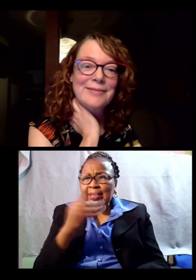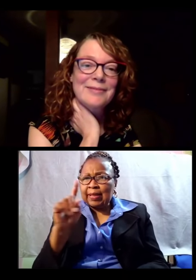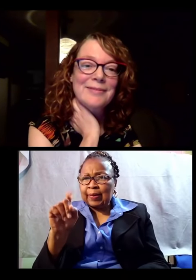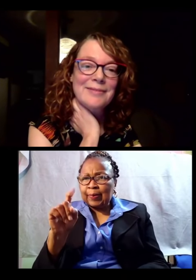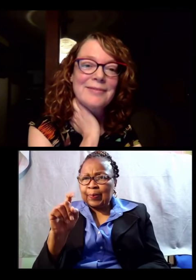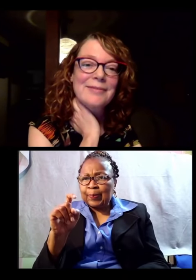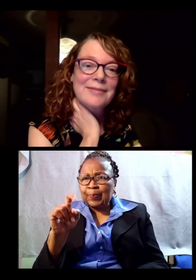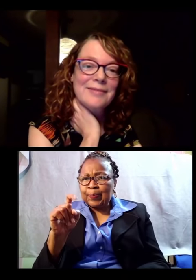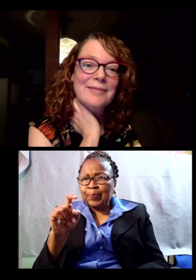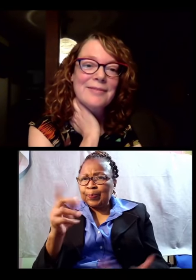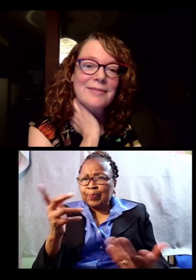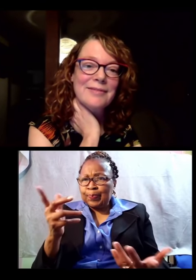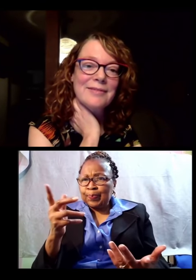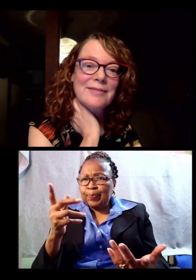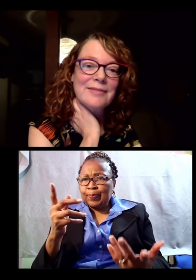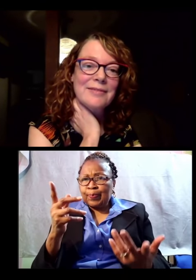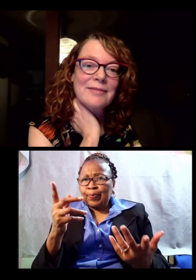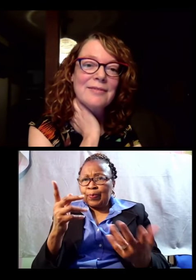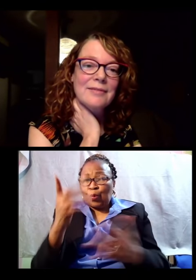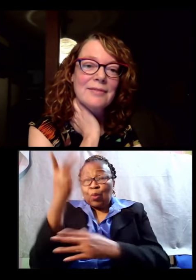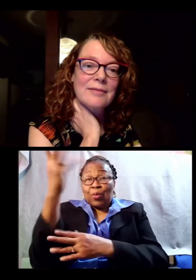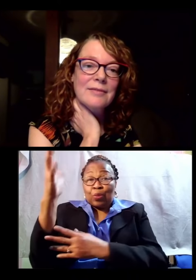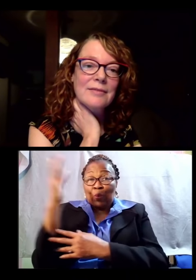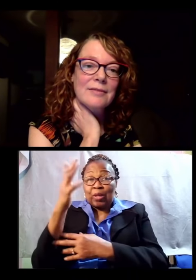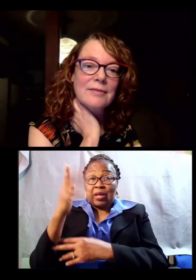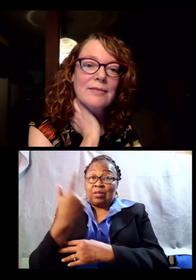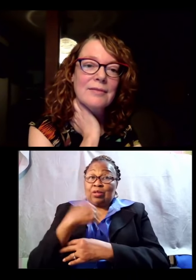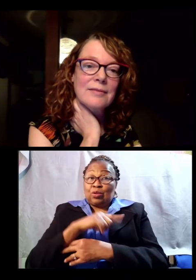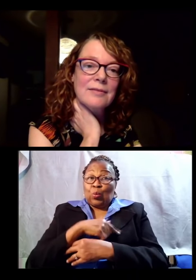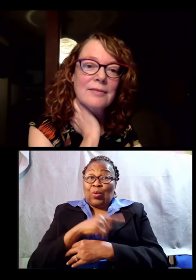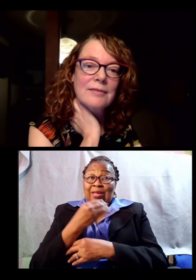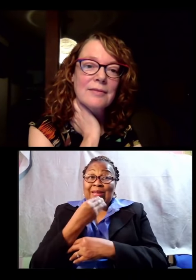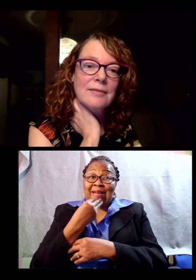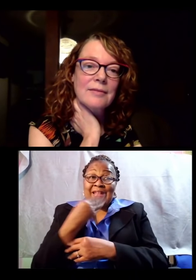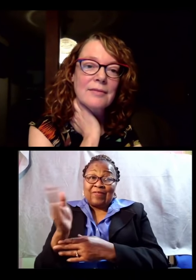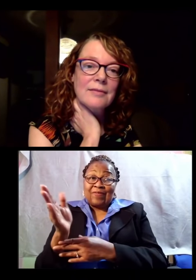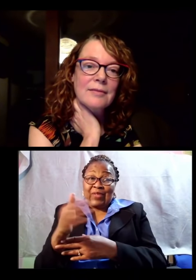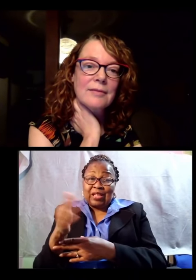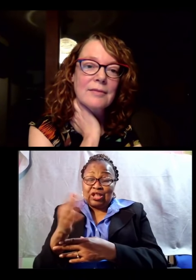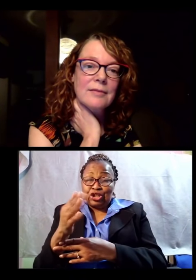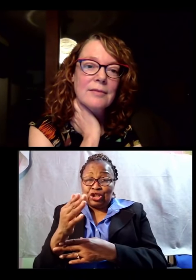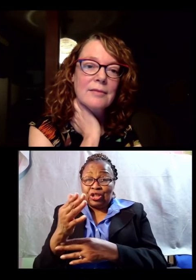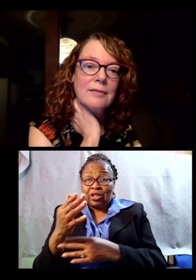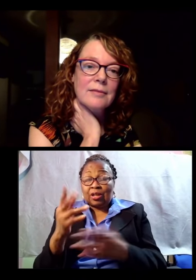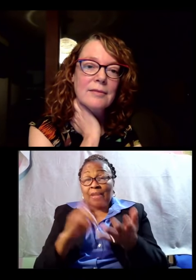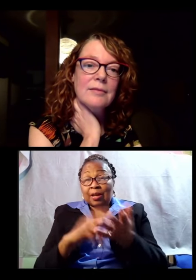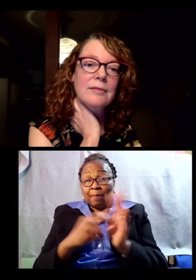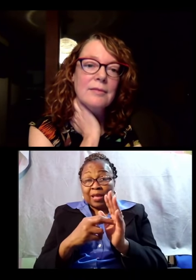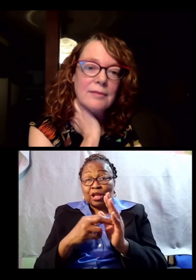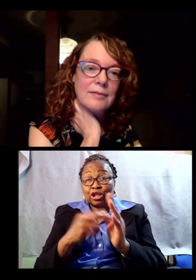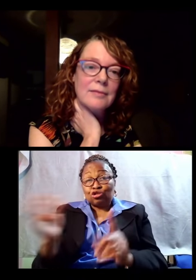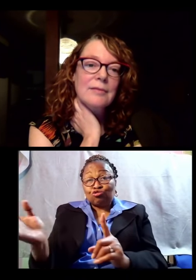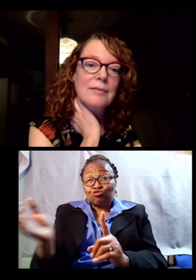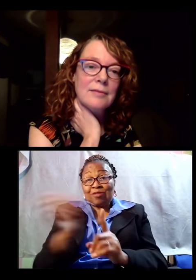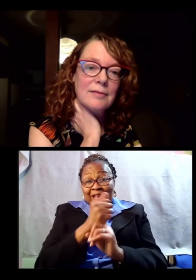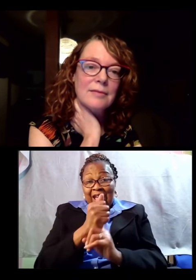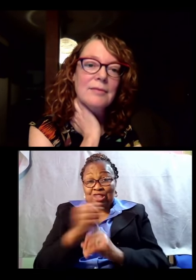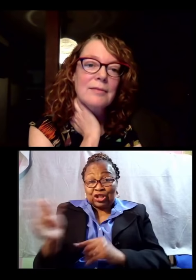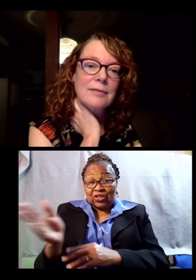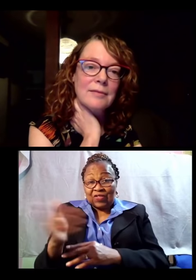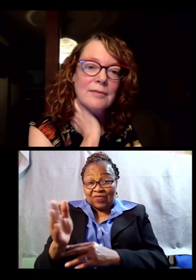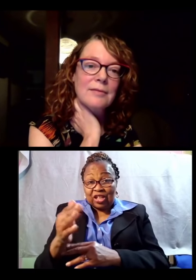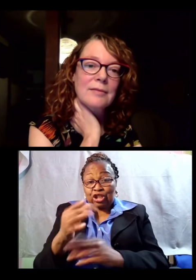What did we eat? Well, we were out in the woods. We fished. What does fishing mean? It means you catch the fish and then you kill it and then you